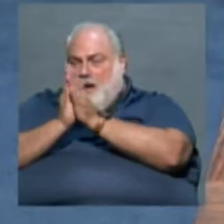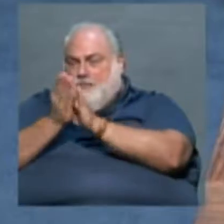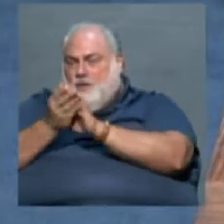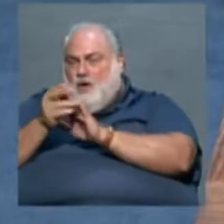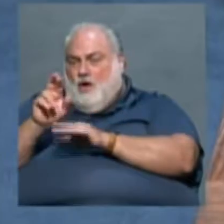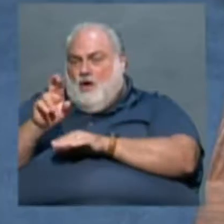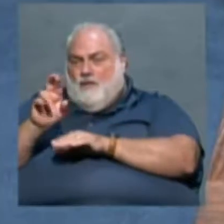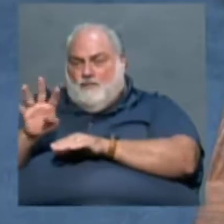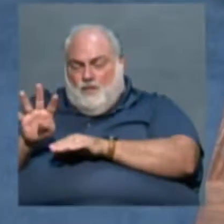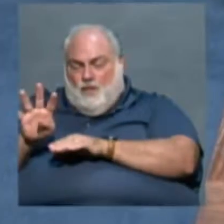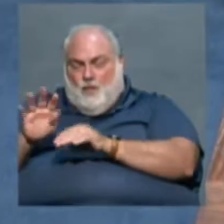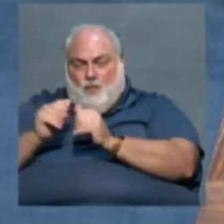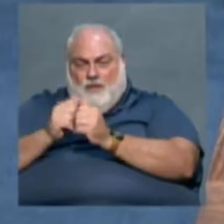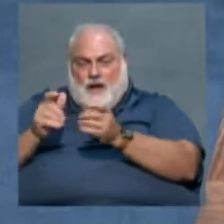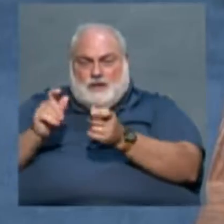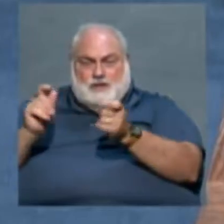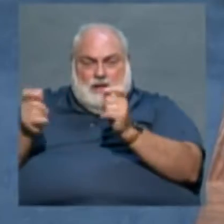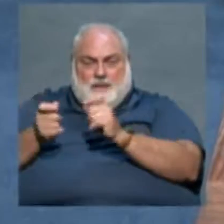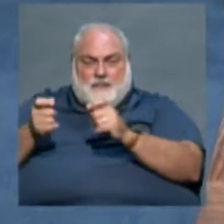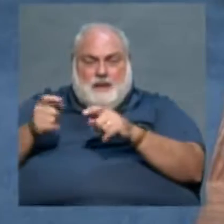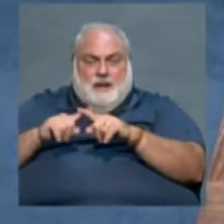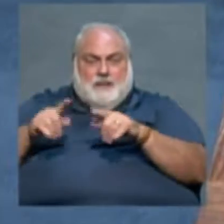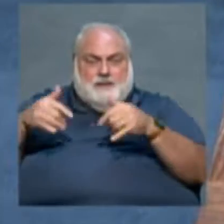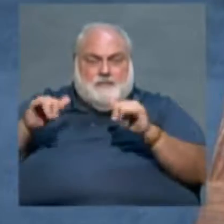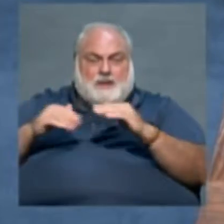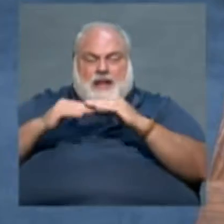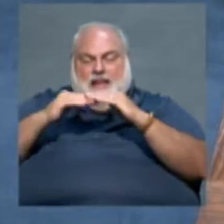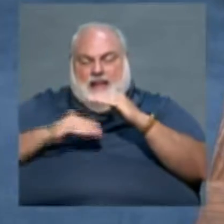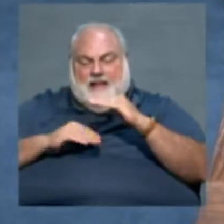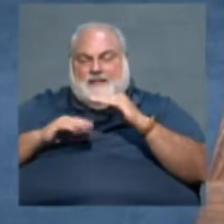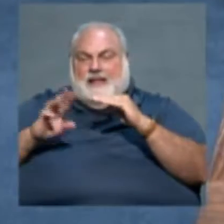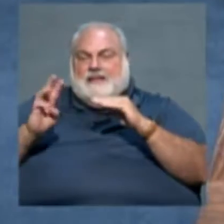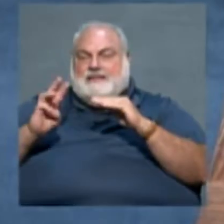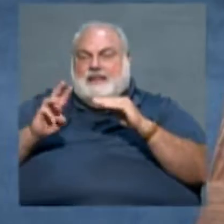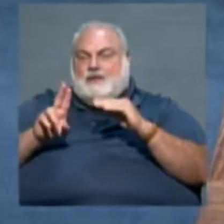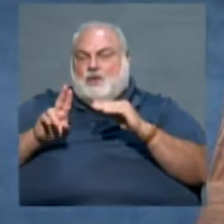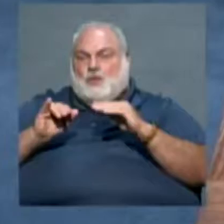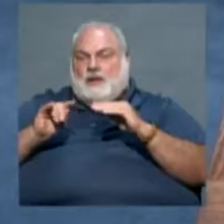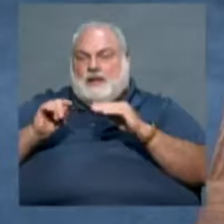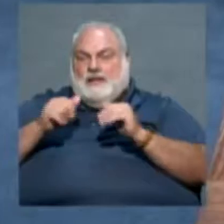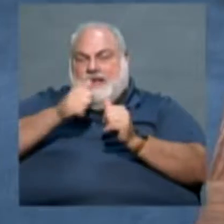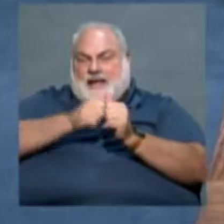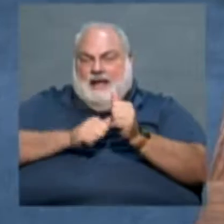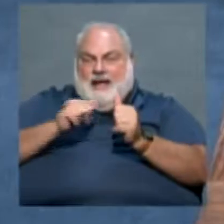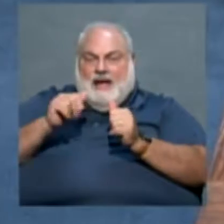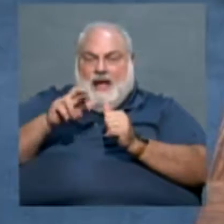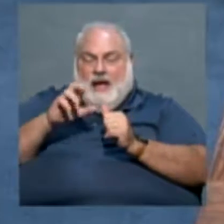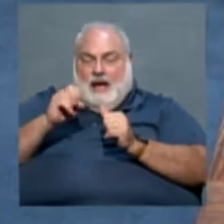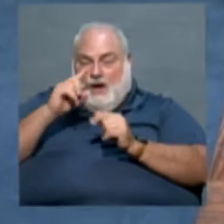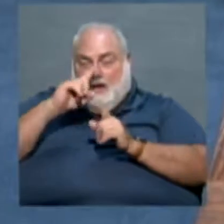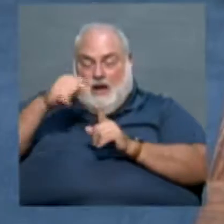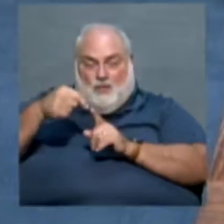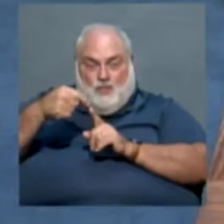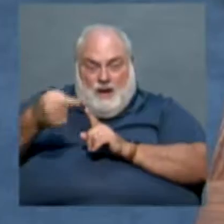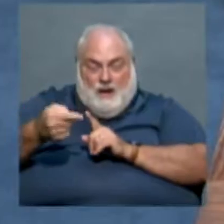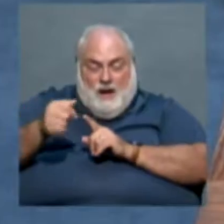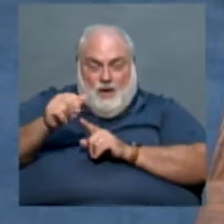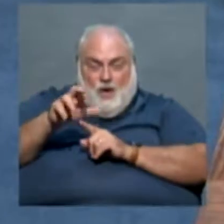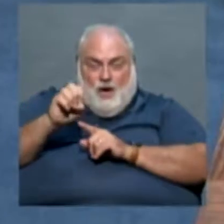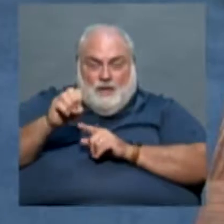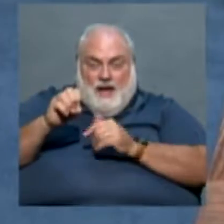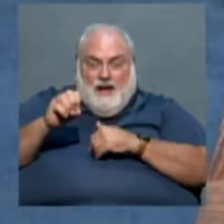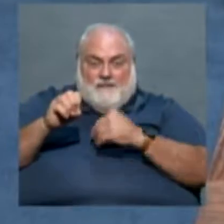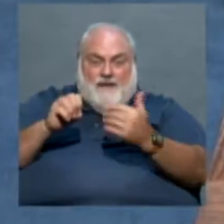but it says in that plan that it's supposed to be less than 6 units per acre. And directly across the street from us, we have